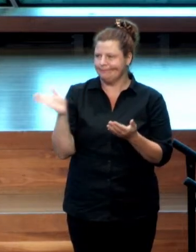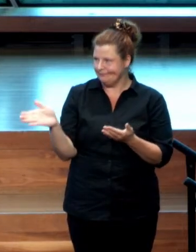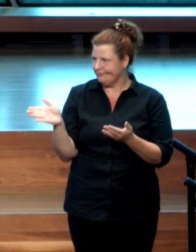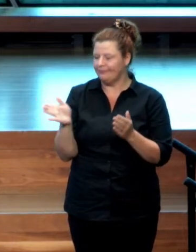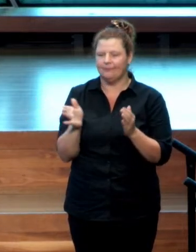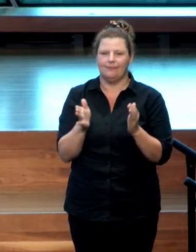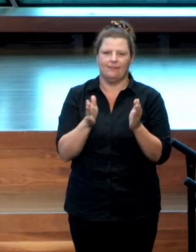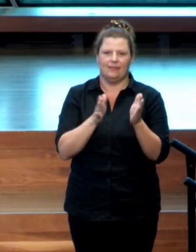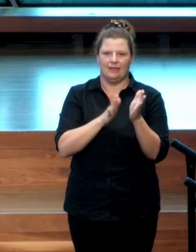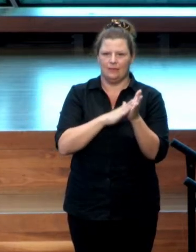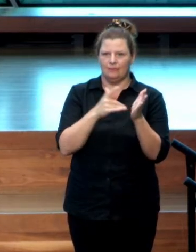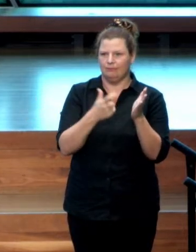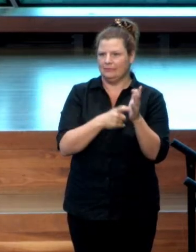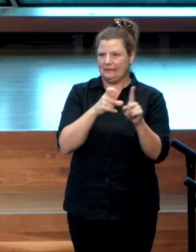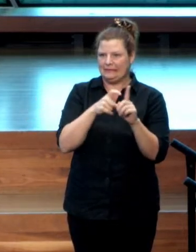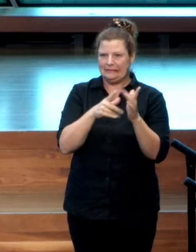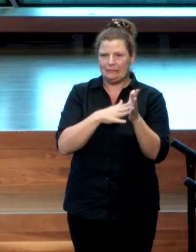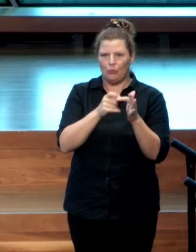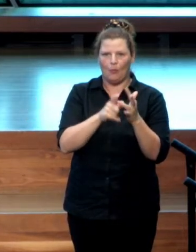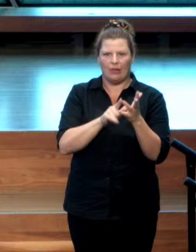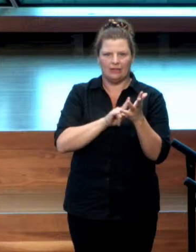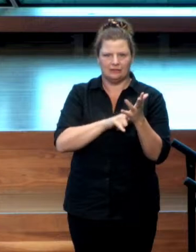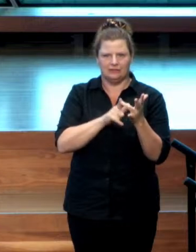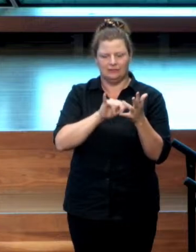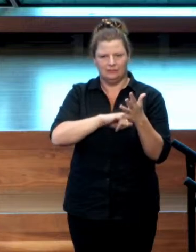the stage to announce the winner.